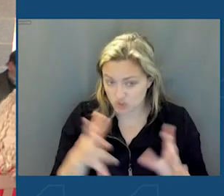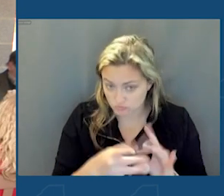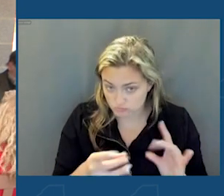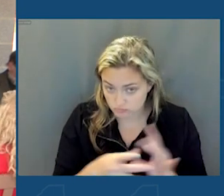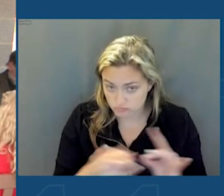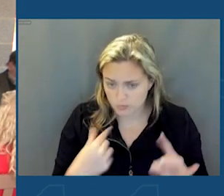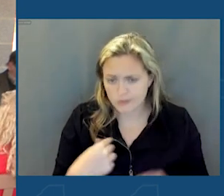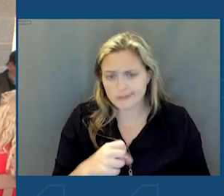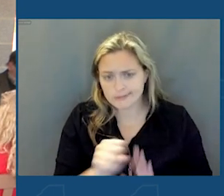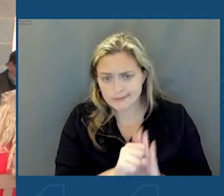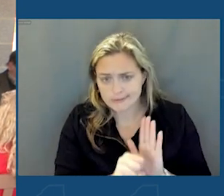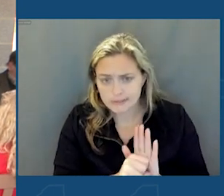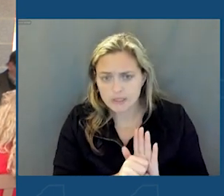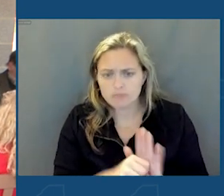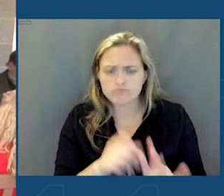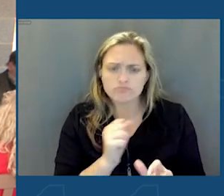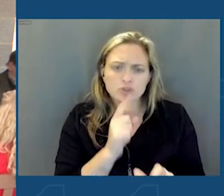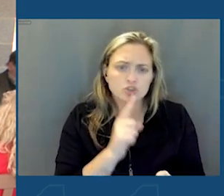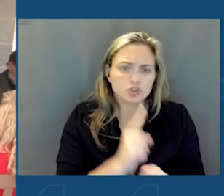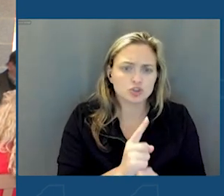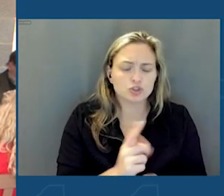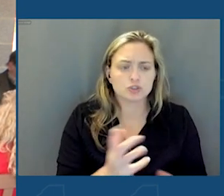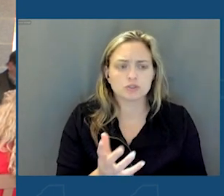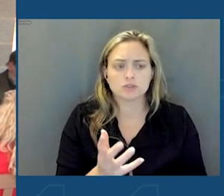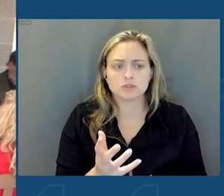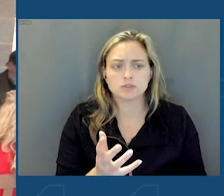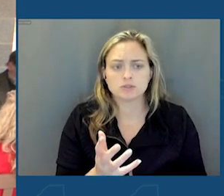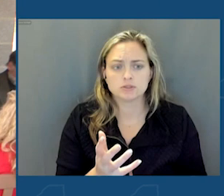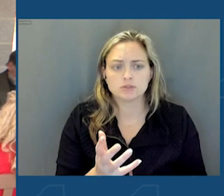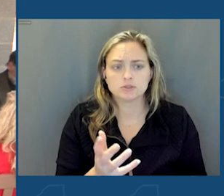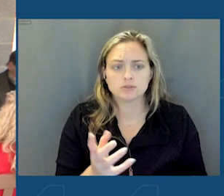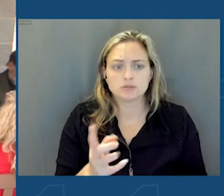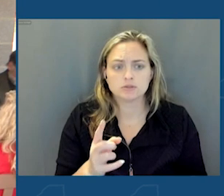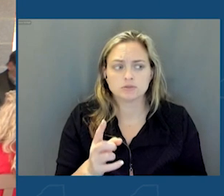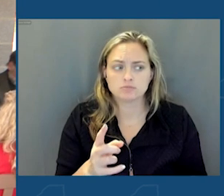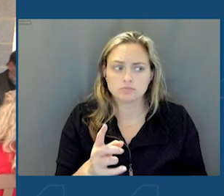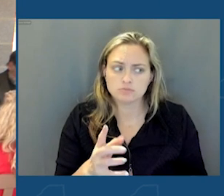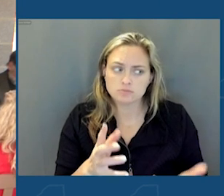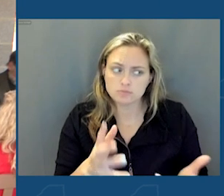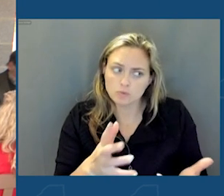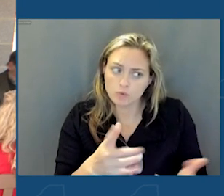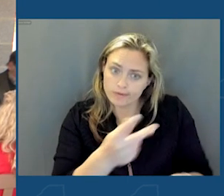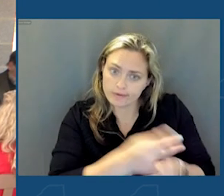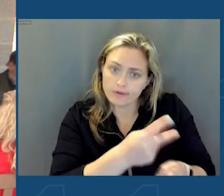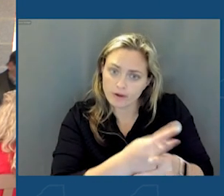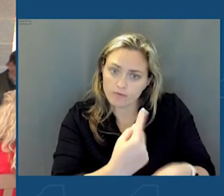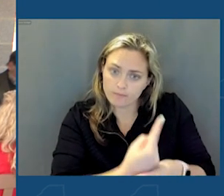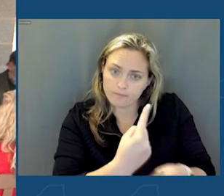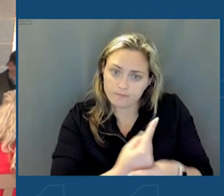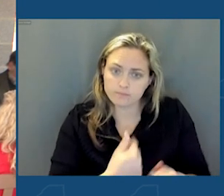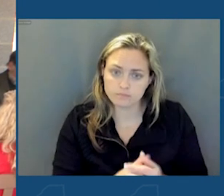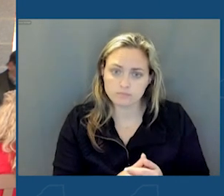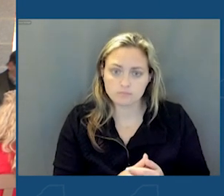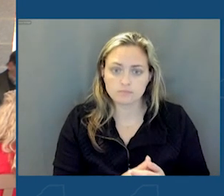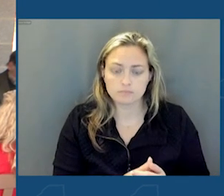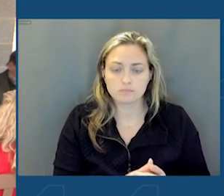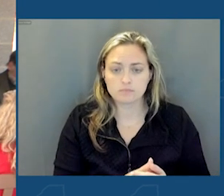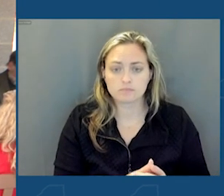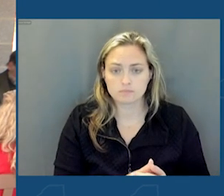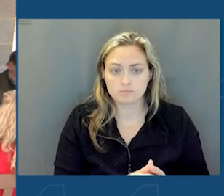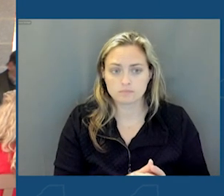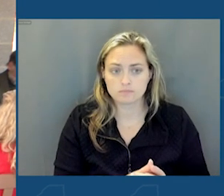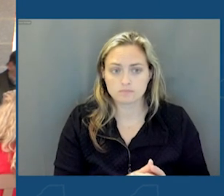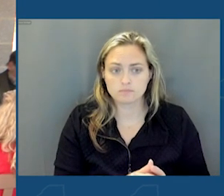state will make sure that you left this in good hands, and we'll take care of it. We're